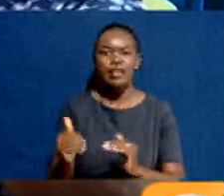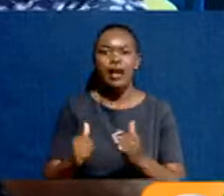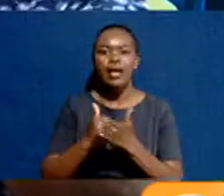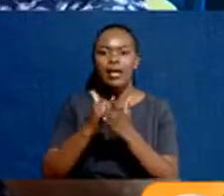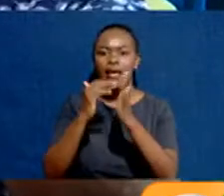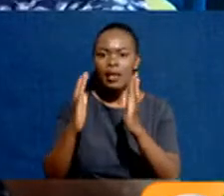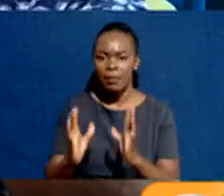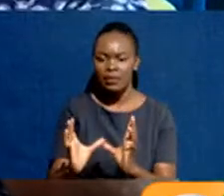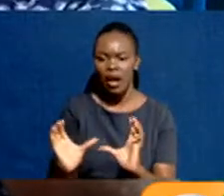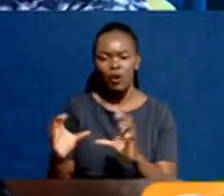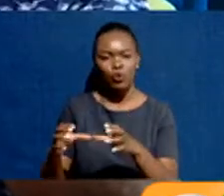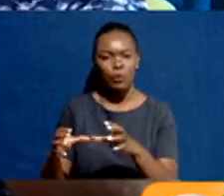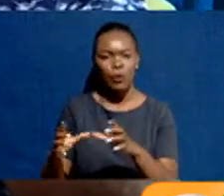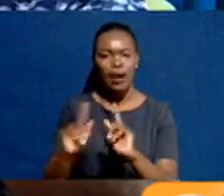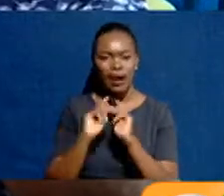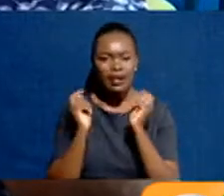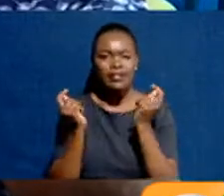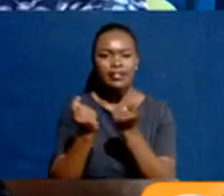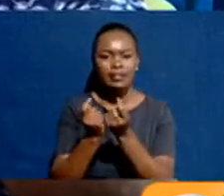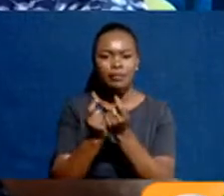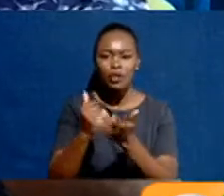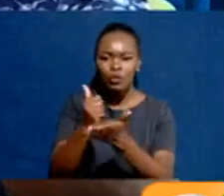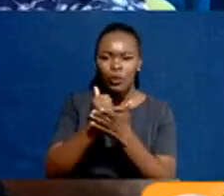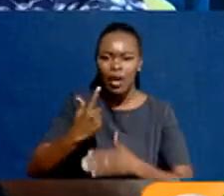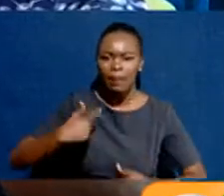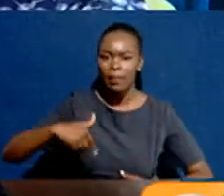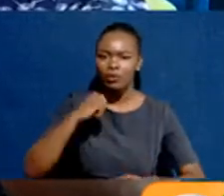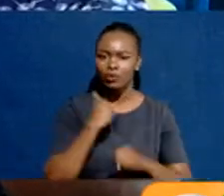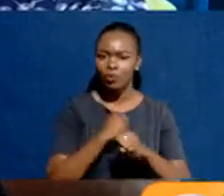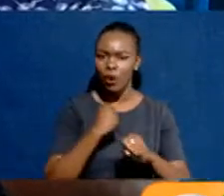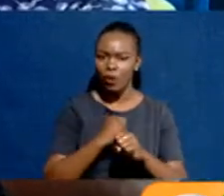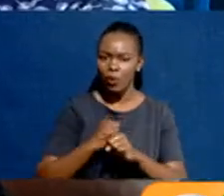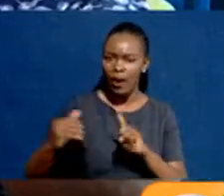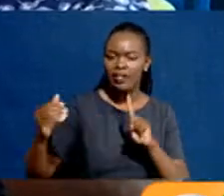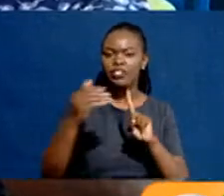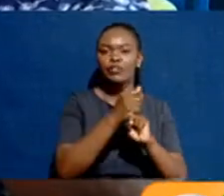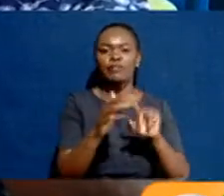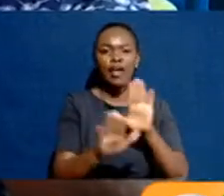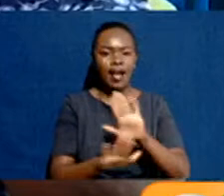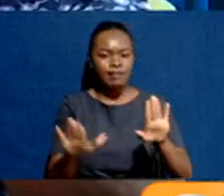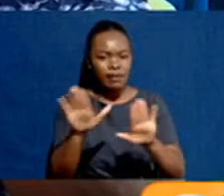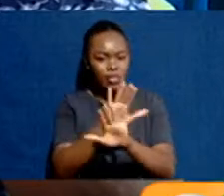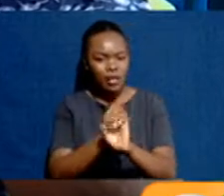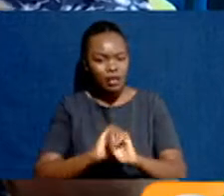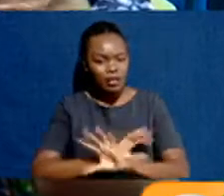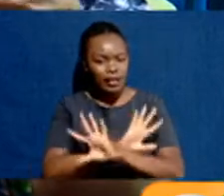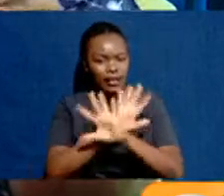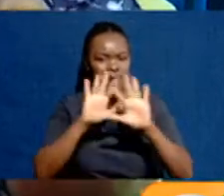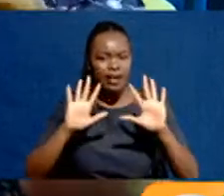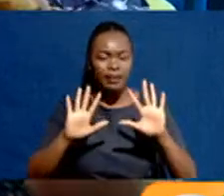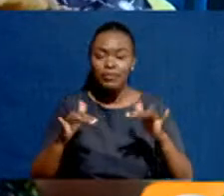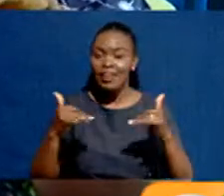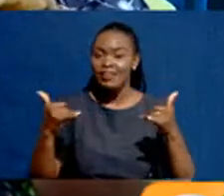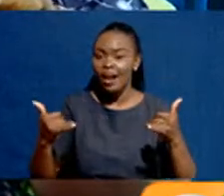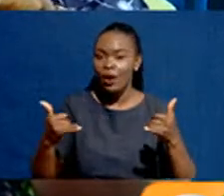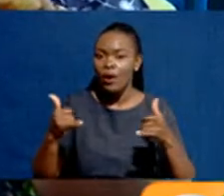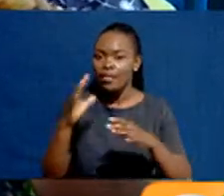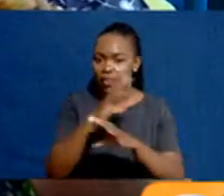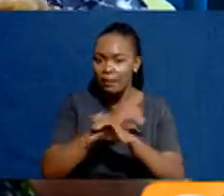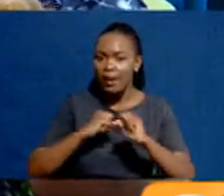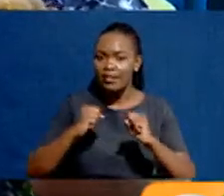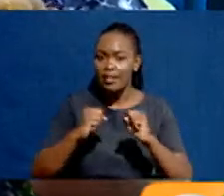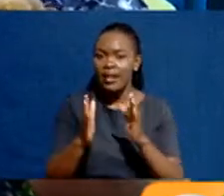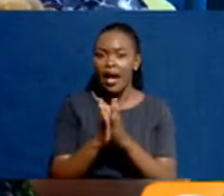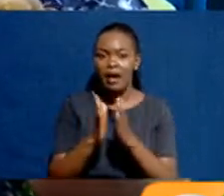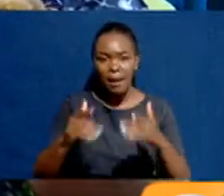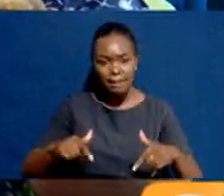helpers to enable us execute our mandate. And the president and I and the